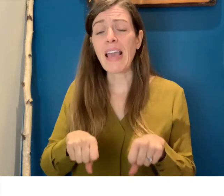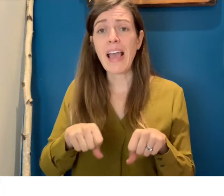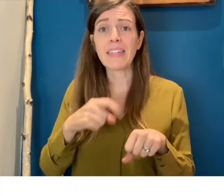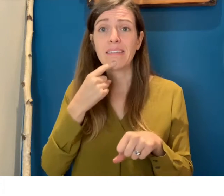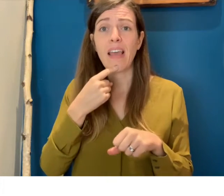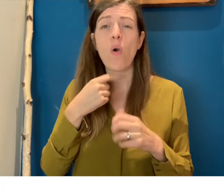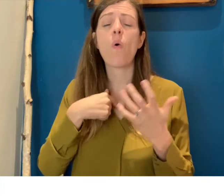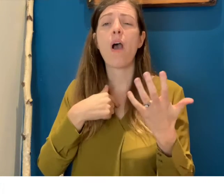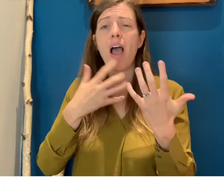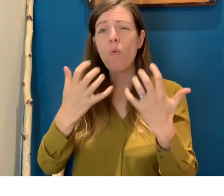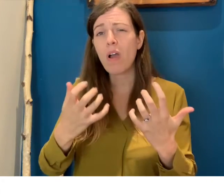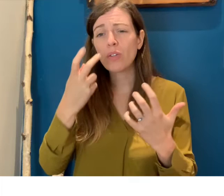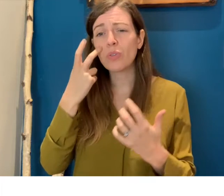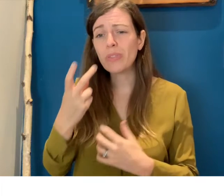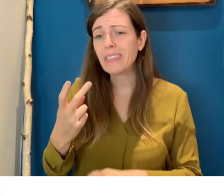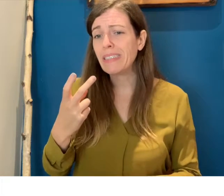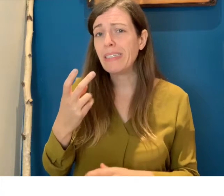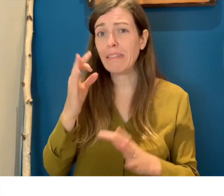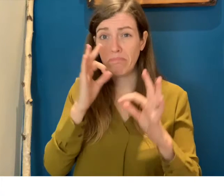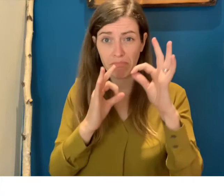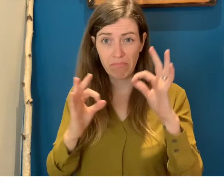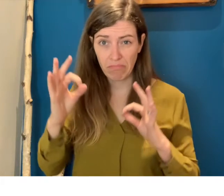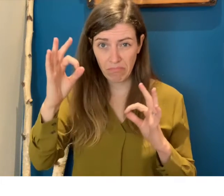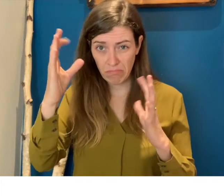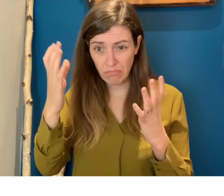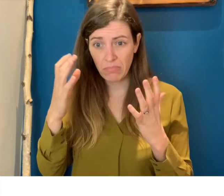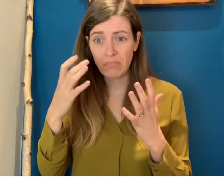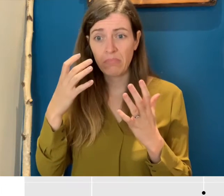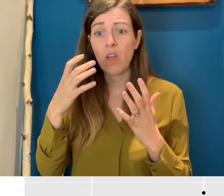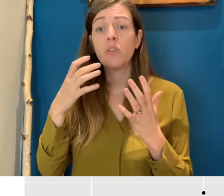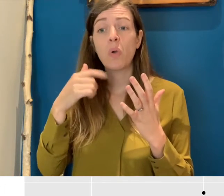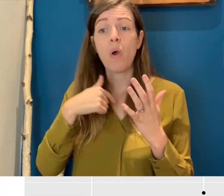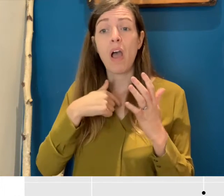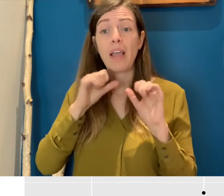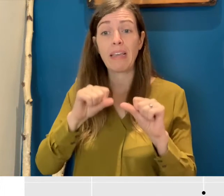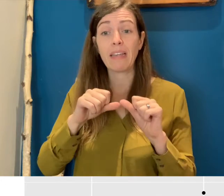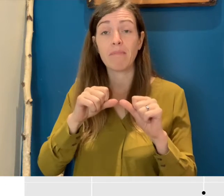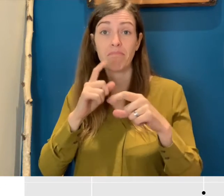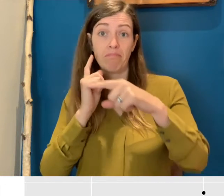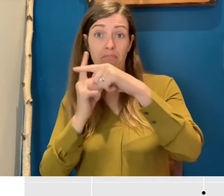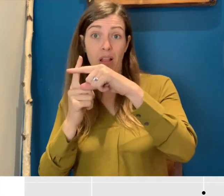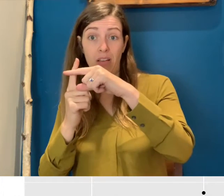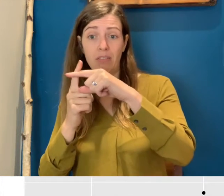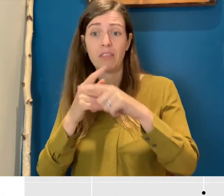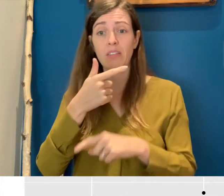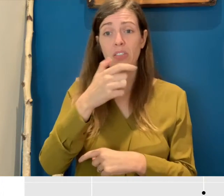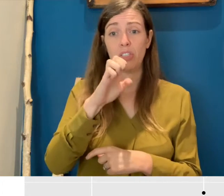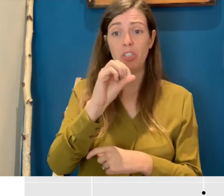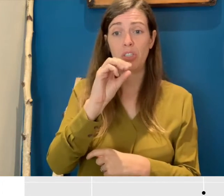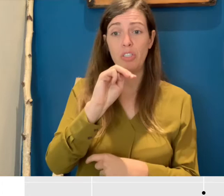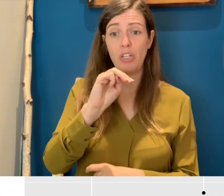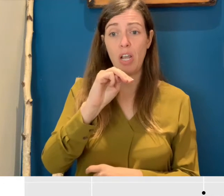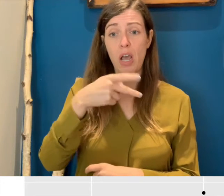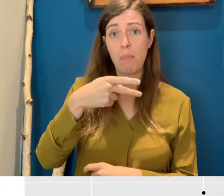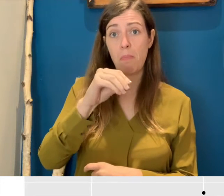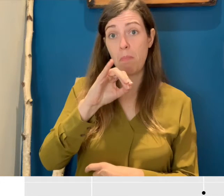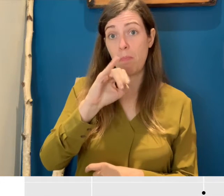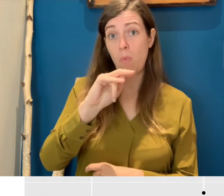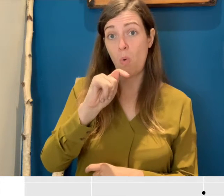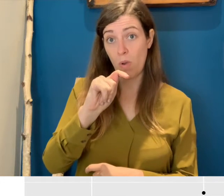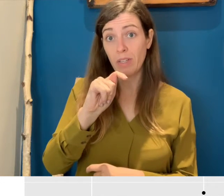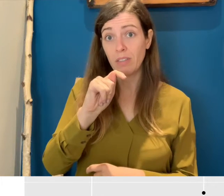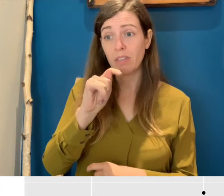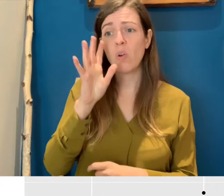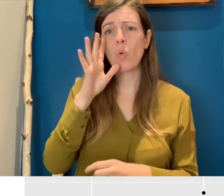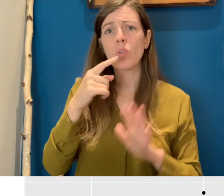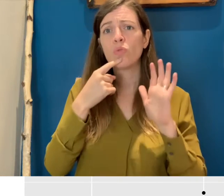And then I have to tell it what type of graph I want to see. So in this case, I want to see a scatter plot, so I'll write